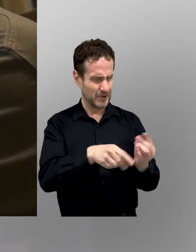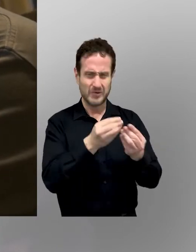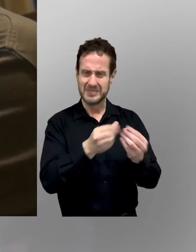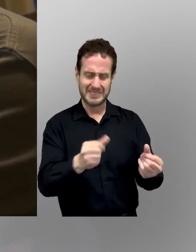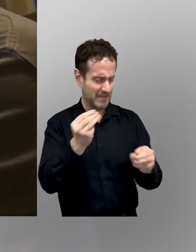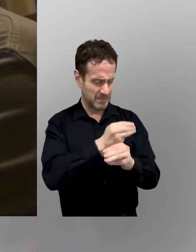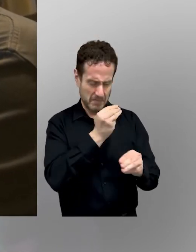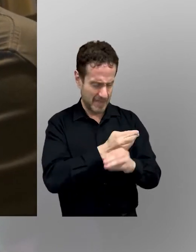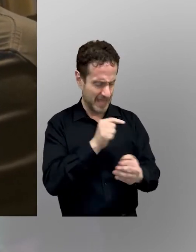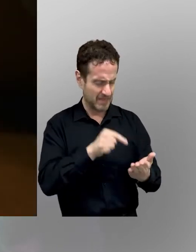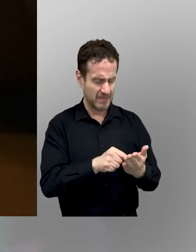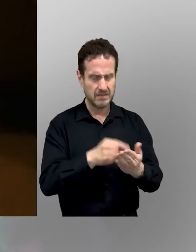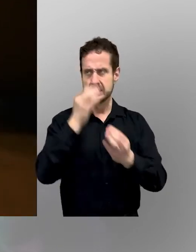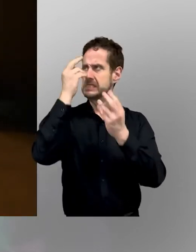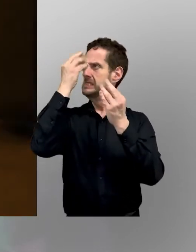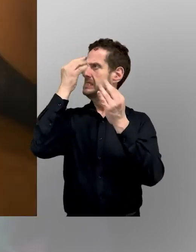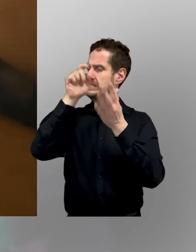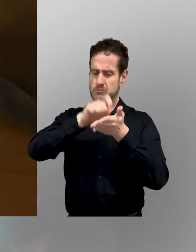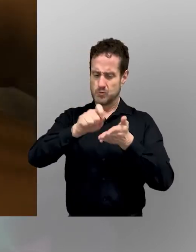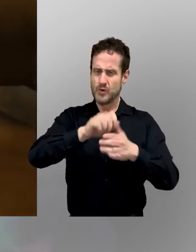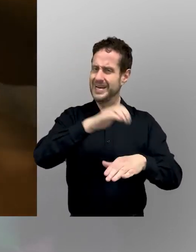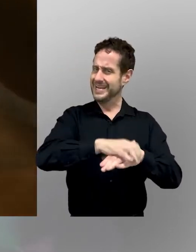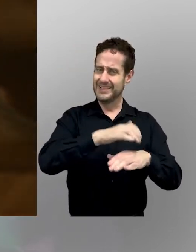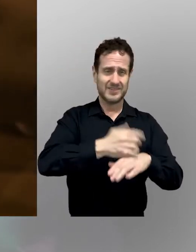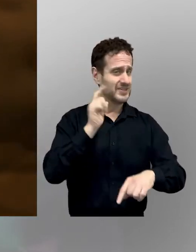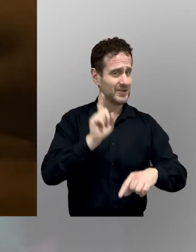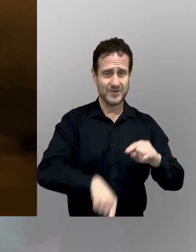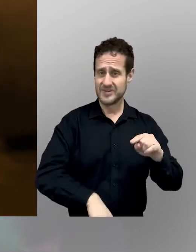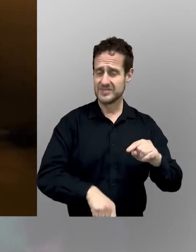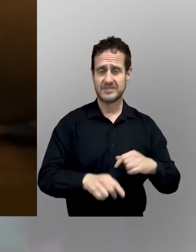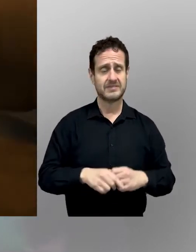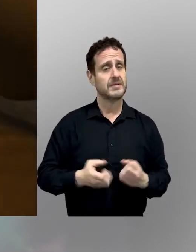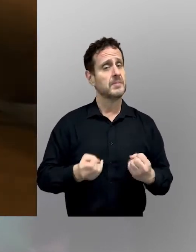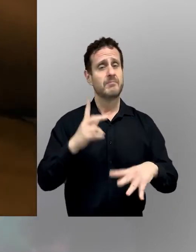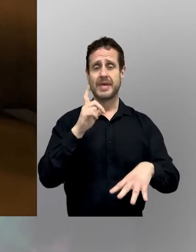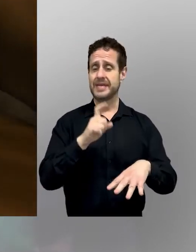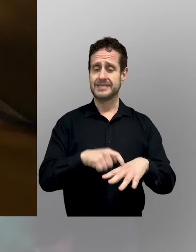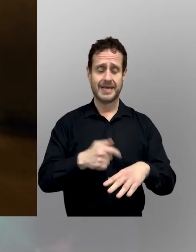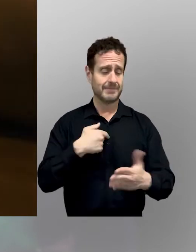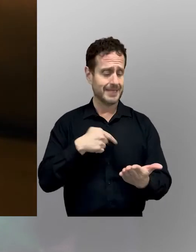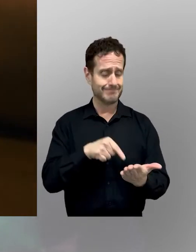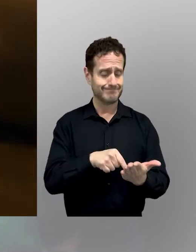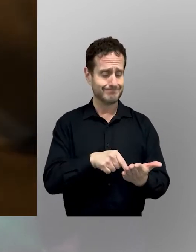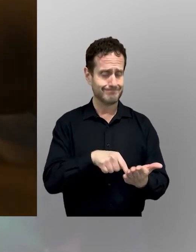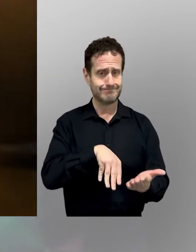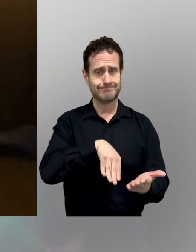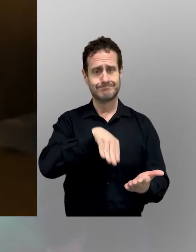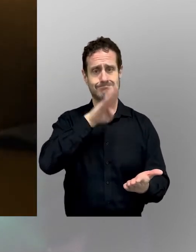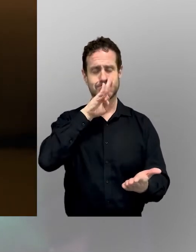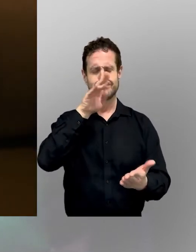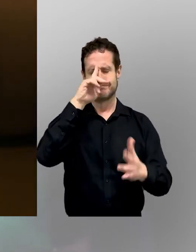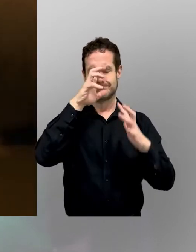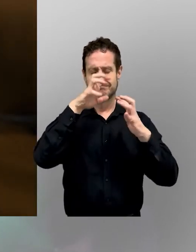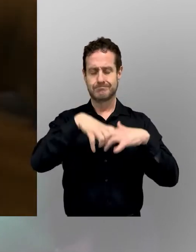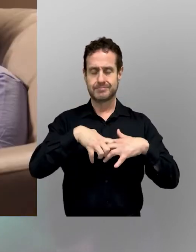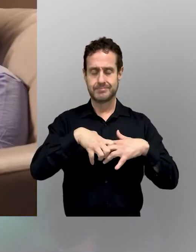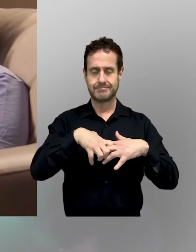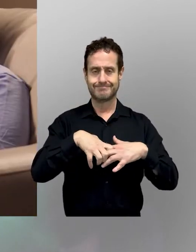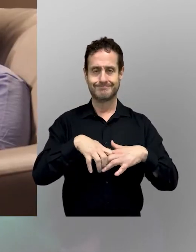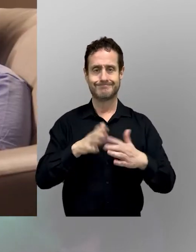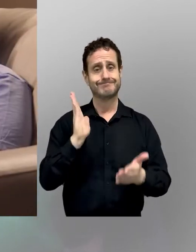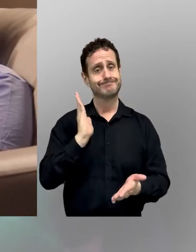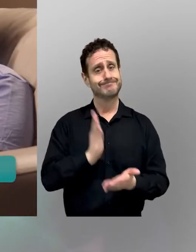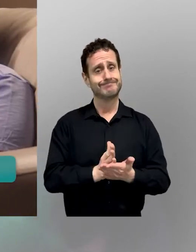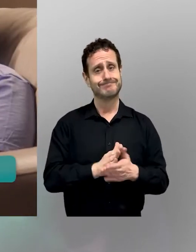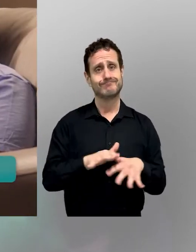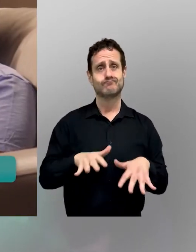me. I could barely put my thoughts into words in English. And a lot of times it would just end up with me shutting down. I would